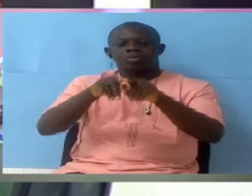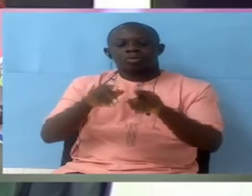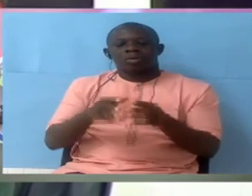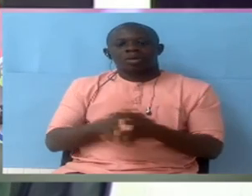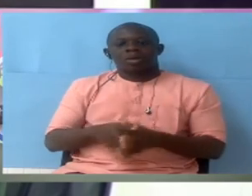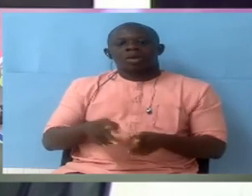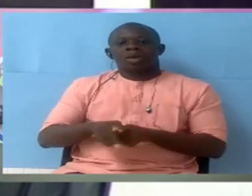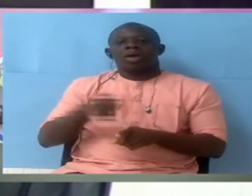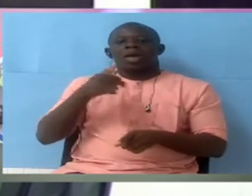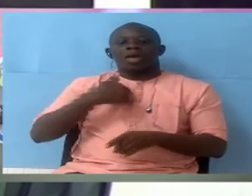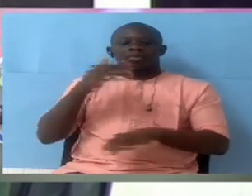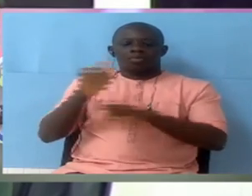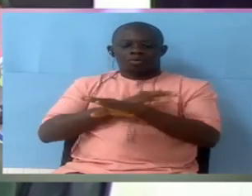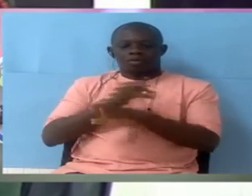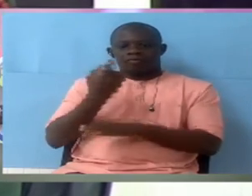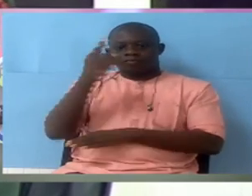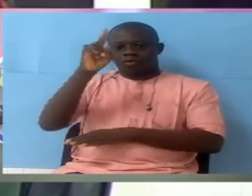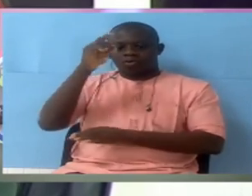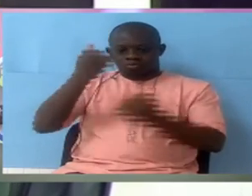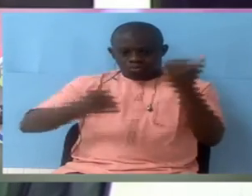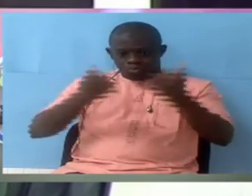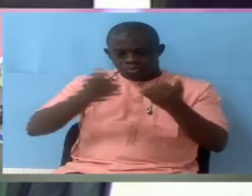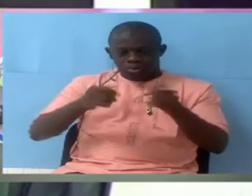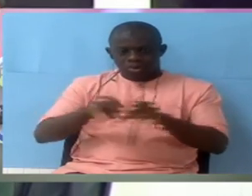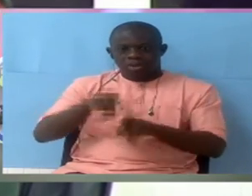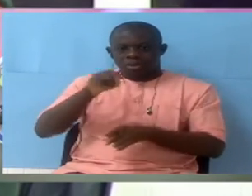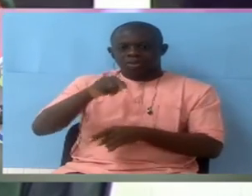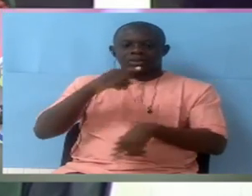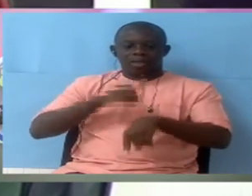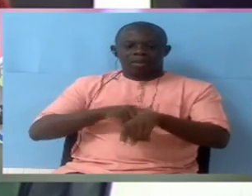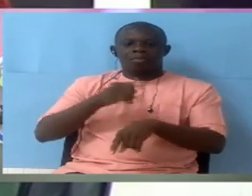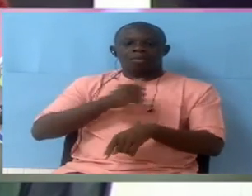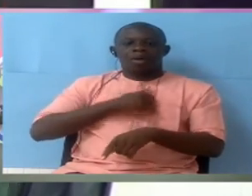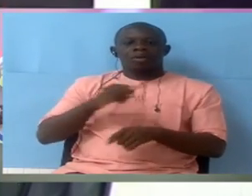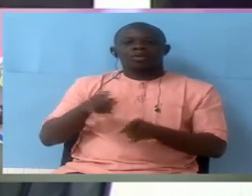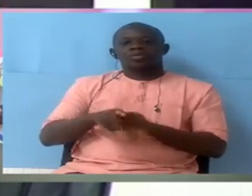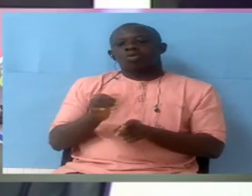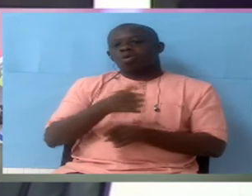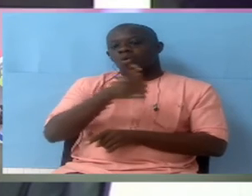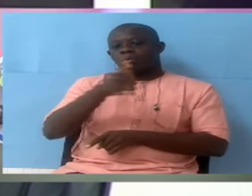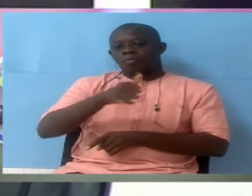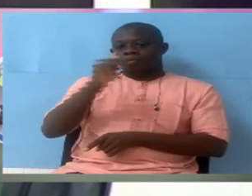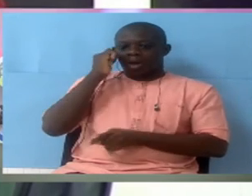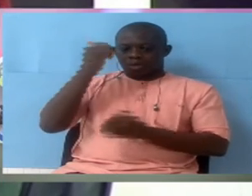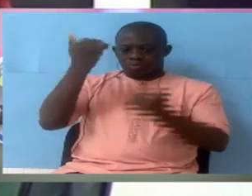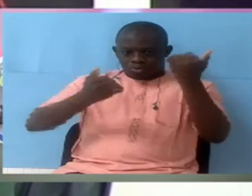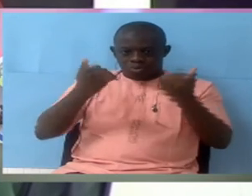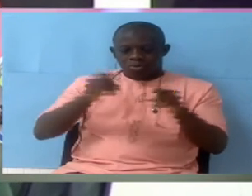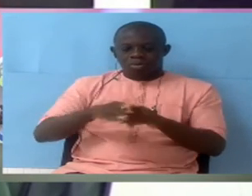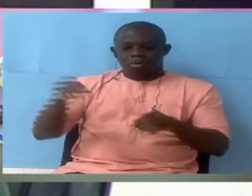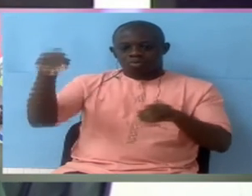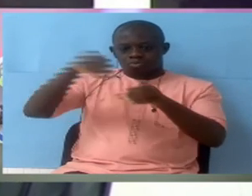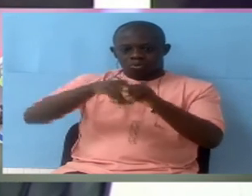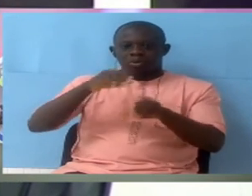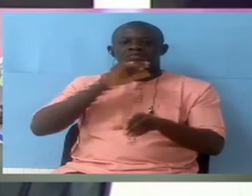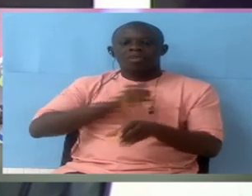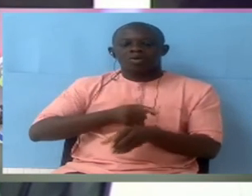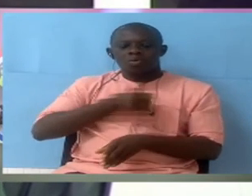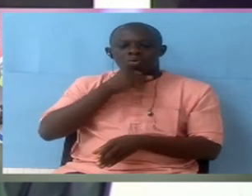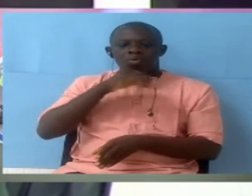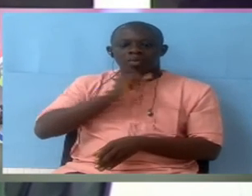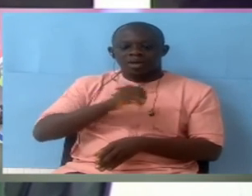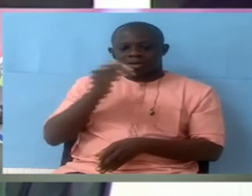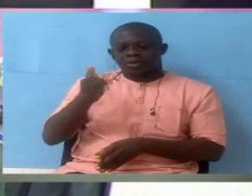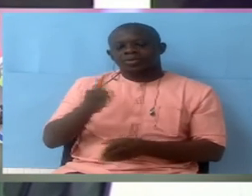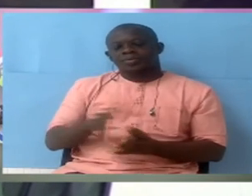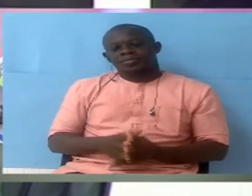in the first vehicle, and this time, my backup vehicle, that is where they place him. Man ma ngi won ci moto bi ci kanam bi yon